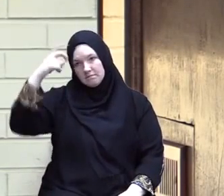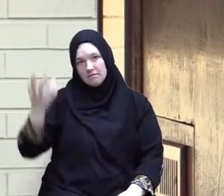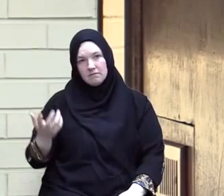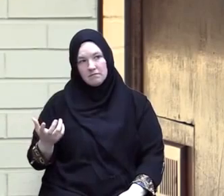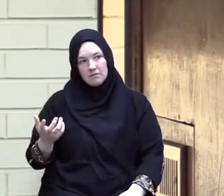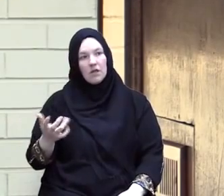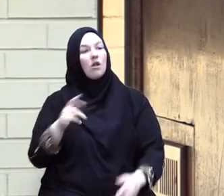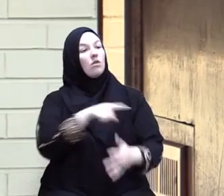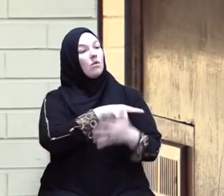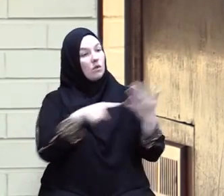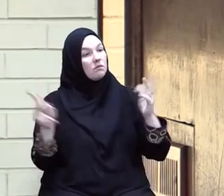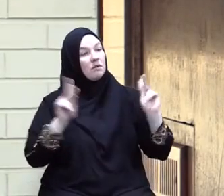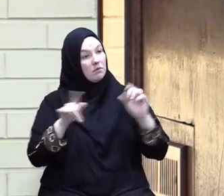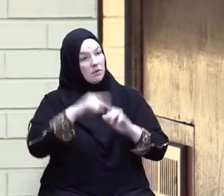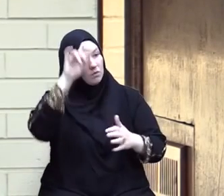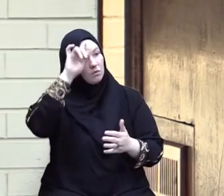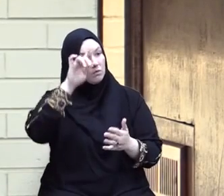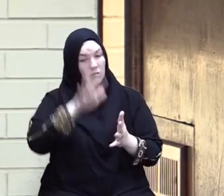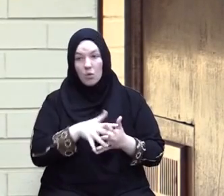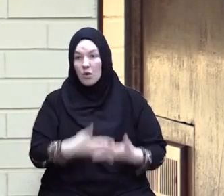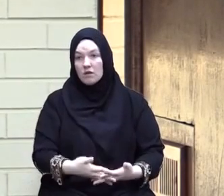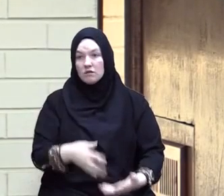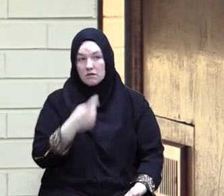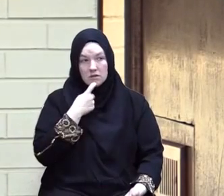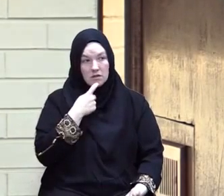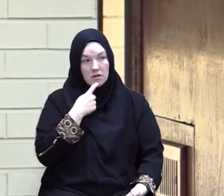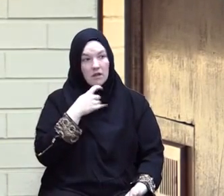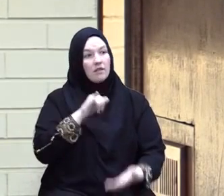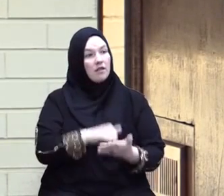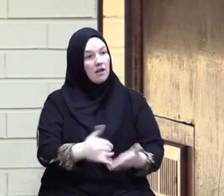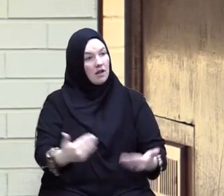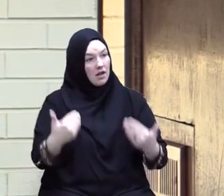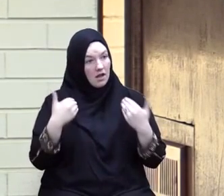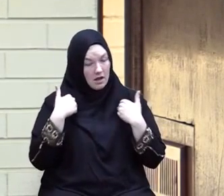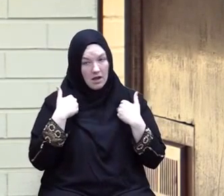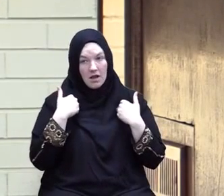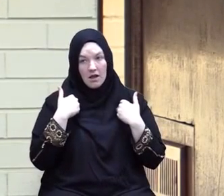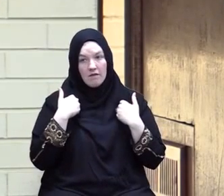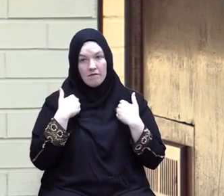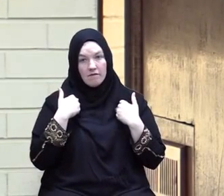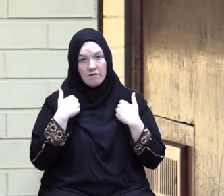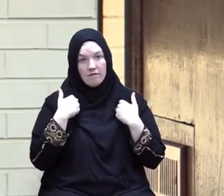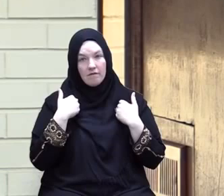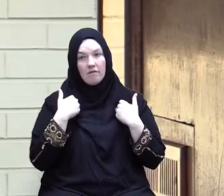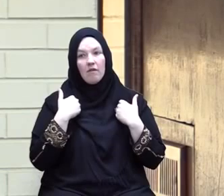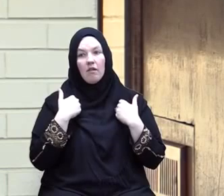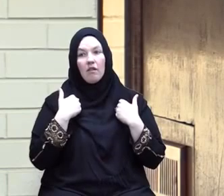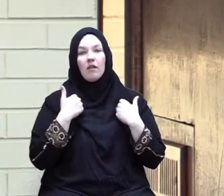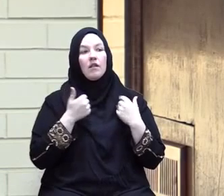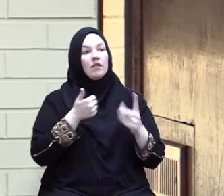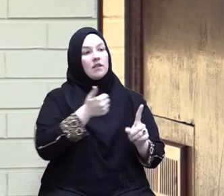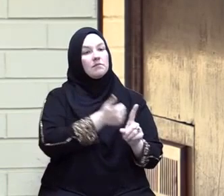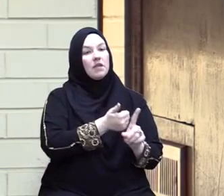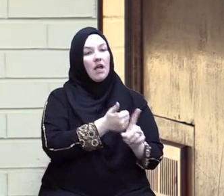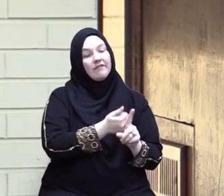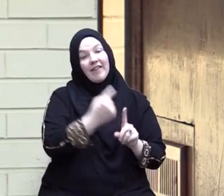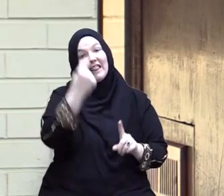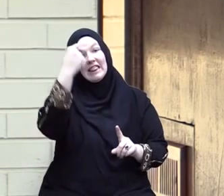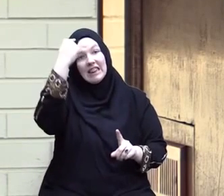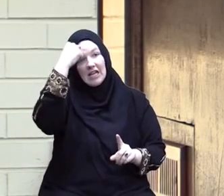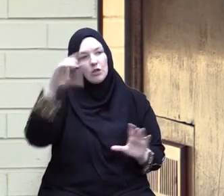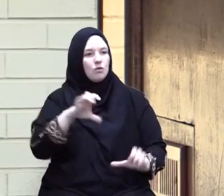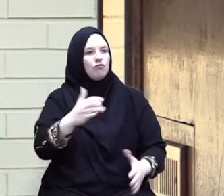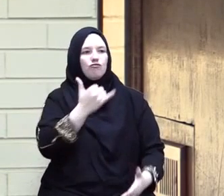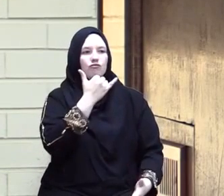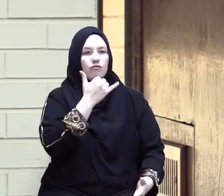Then those are the ones, the Quran says, who have purchased misguidance for